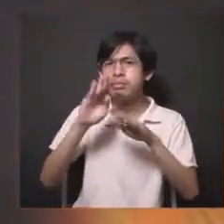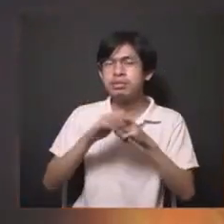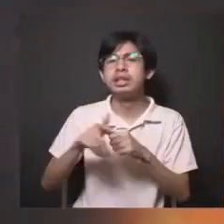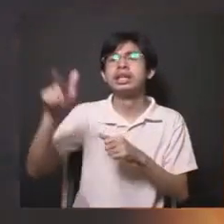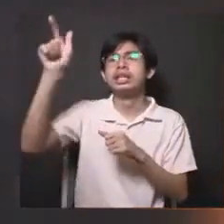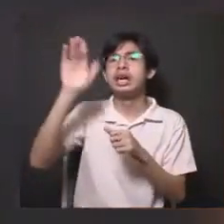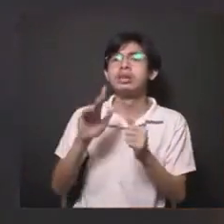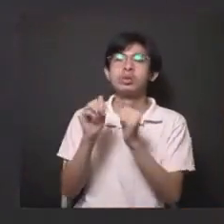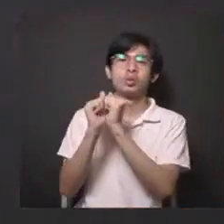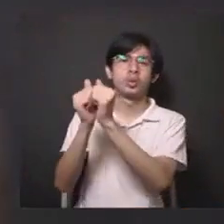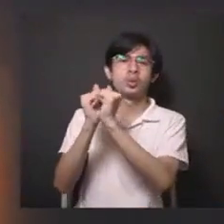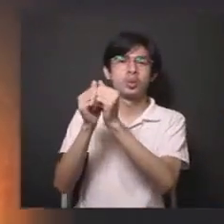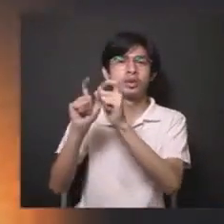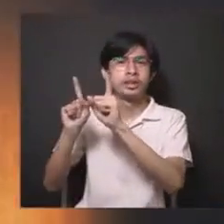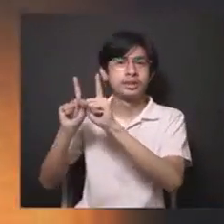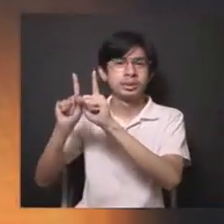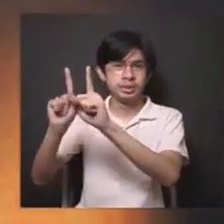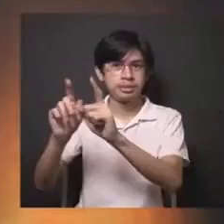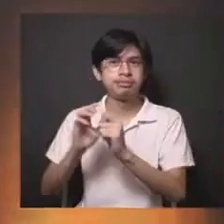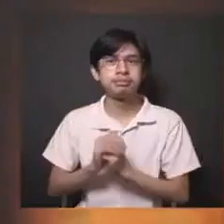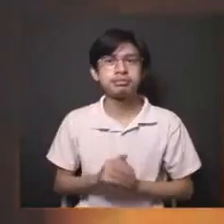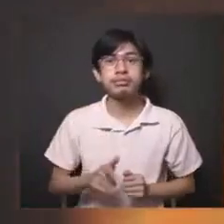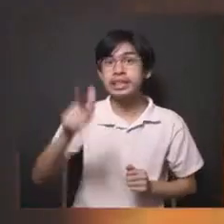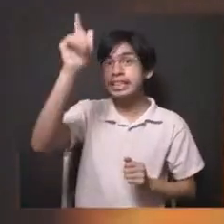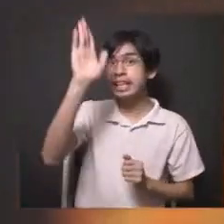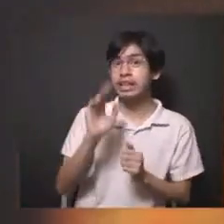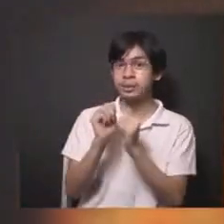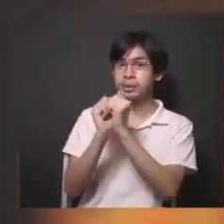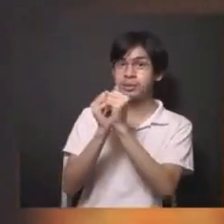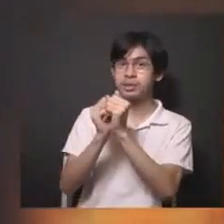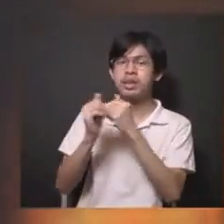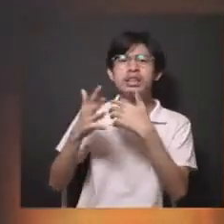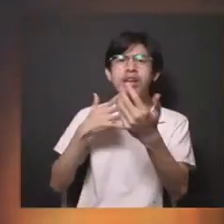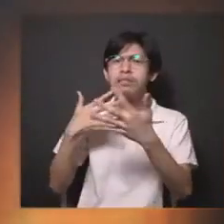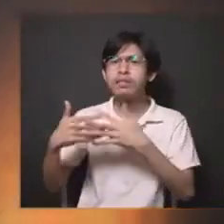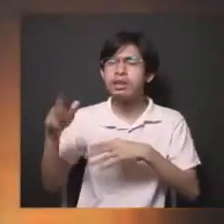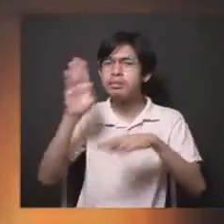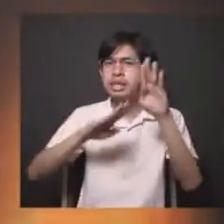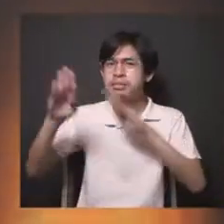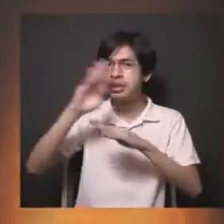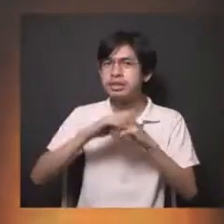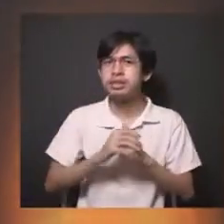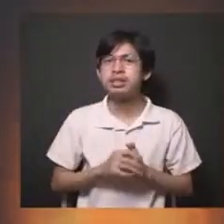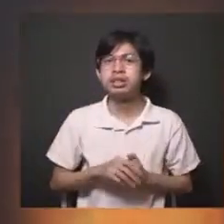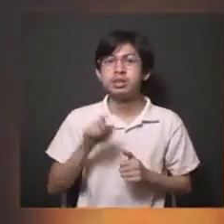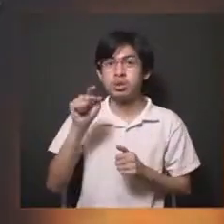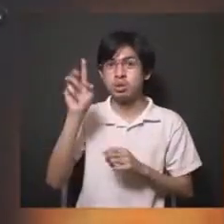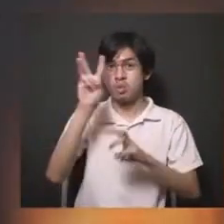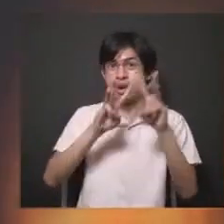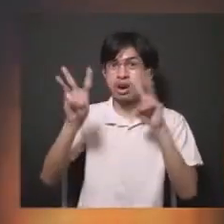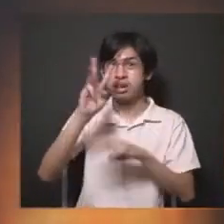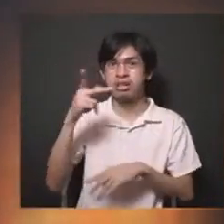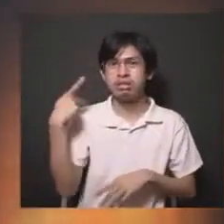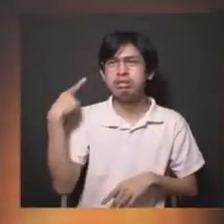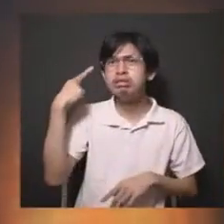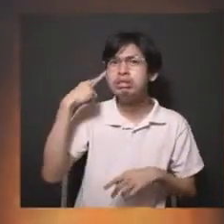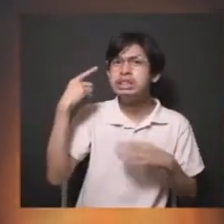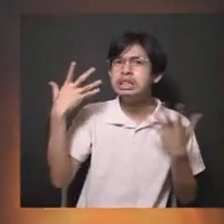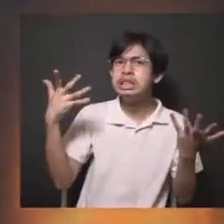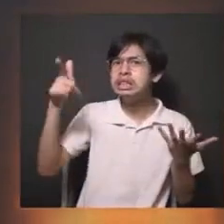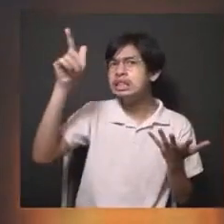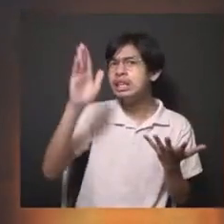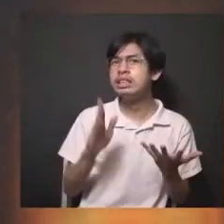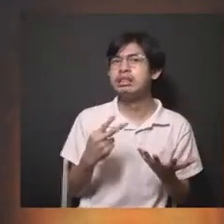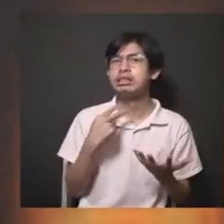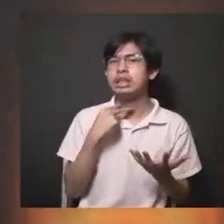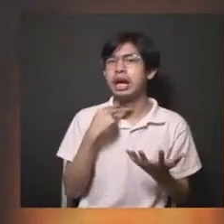God walks with you in your problems. That's why don't worry. If sometimes, you know, God doesn't remove the mountains in front of you, you want to know